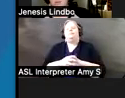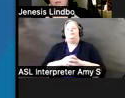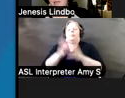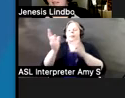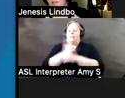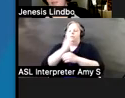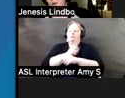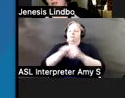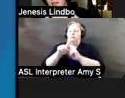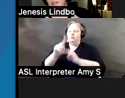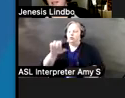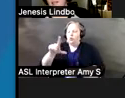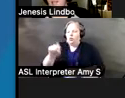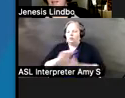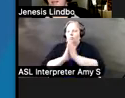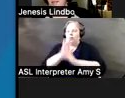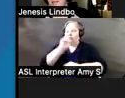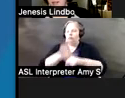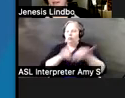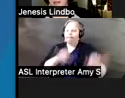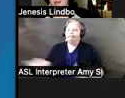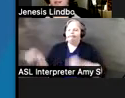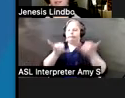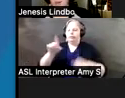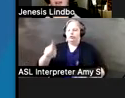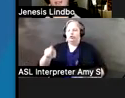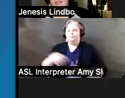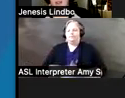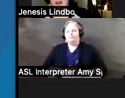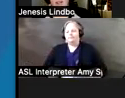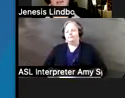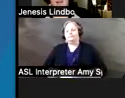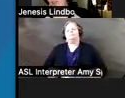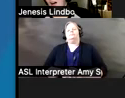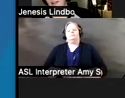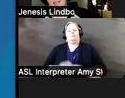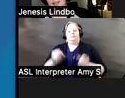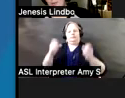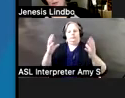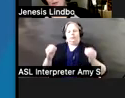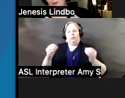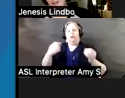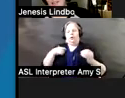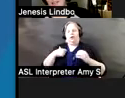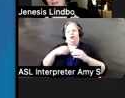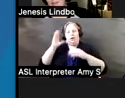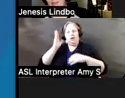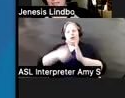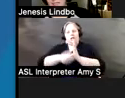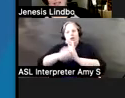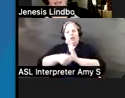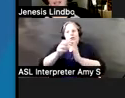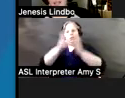different tools needs to be normalized and standard. So I talk a lot about gaming